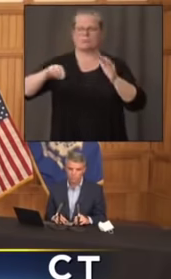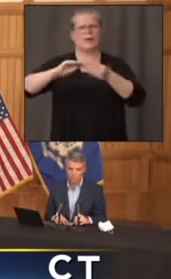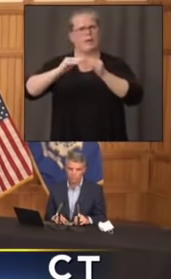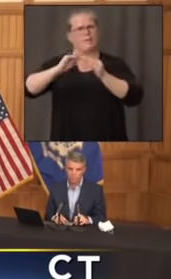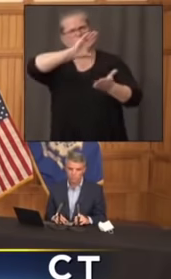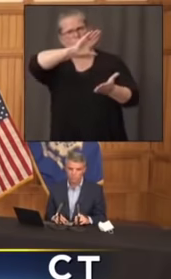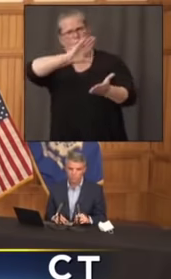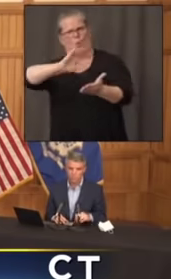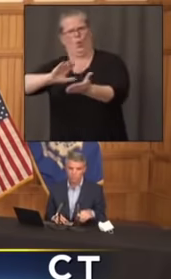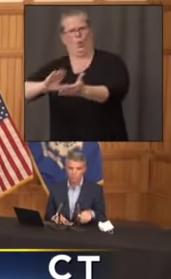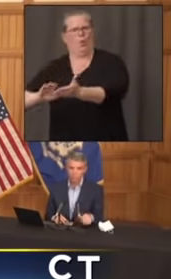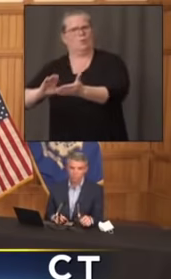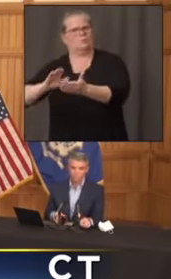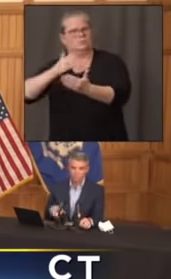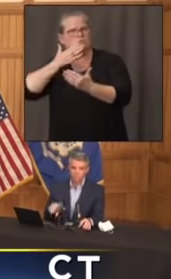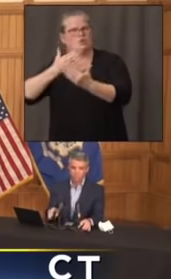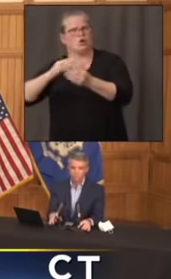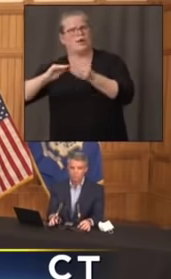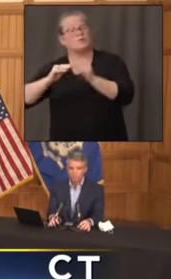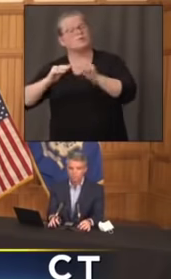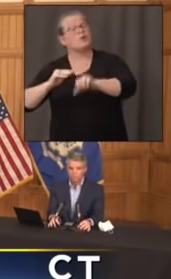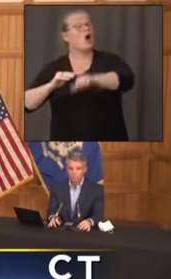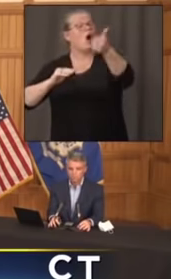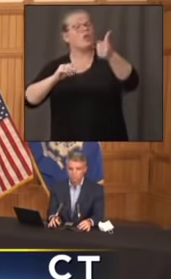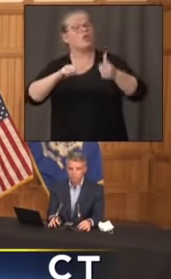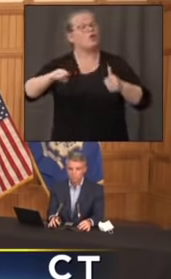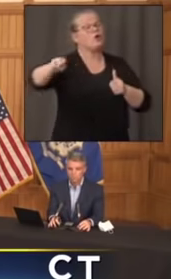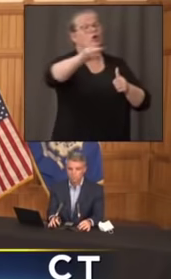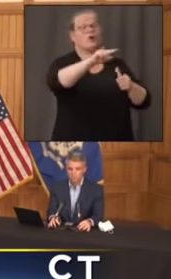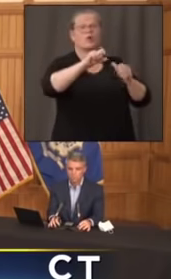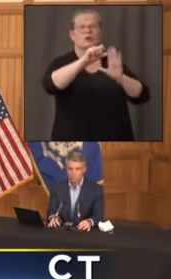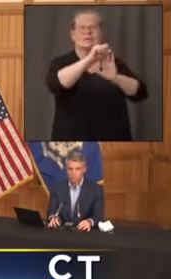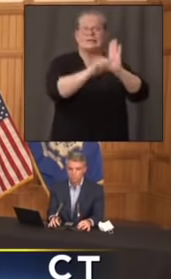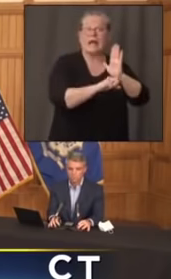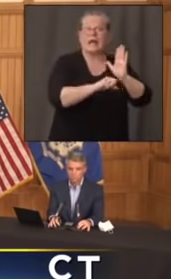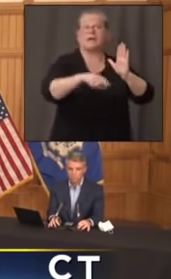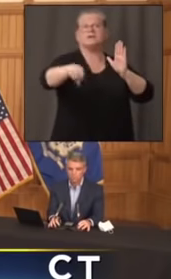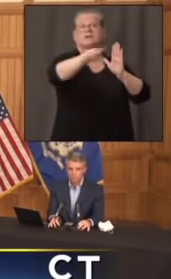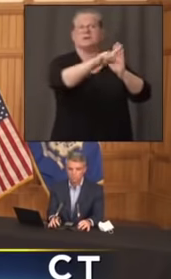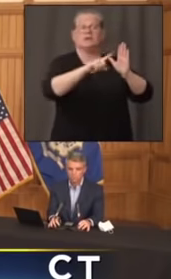maybe from down south, reached out to the state to learn from what Connecticut is doing right?